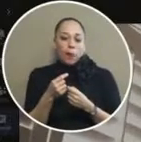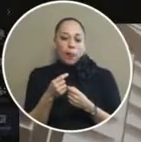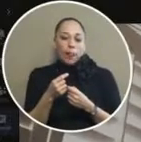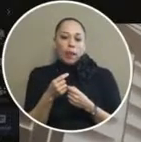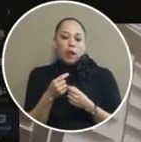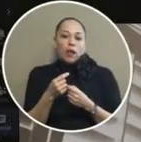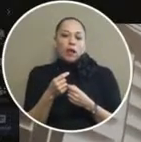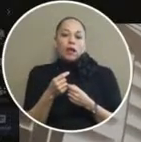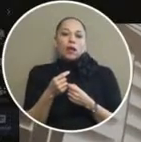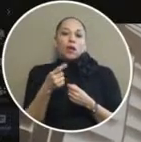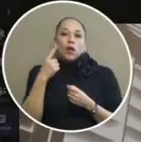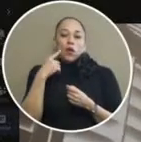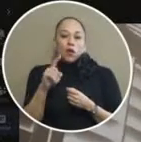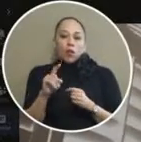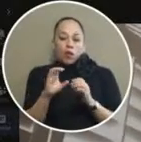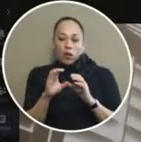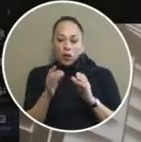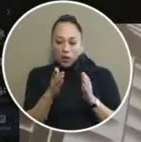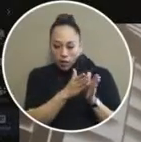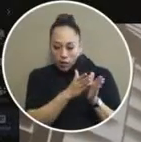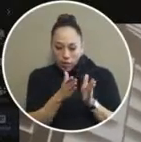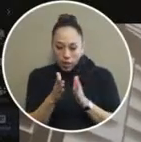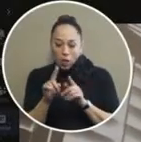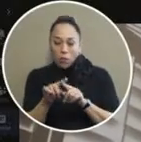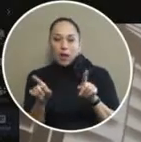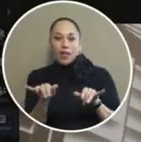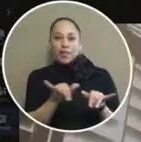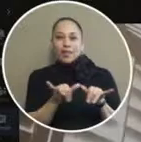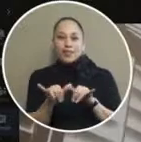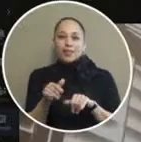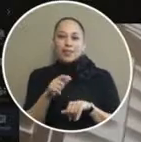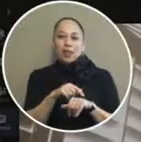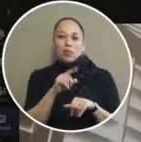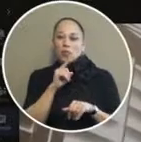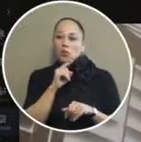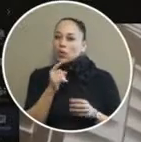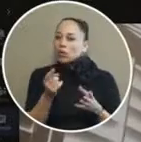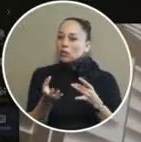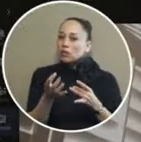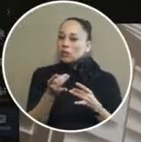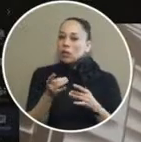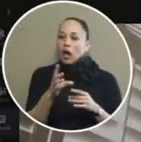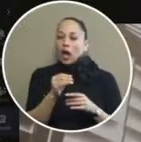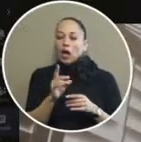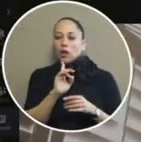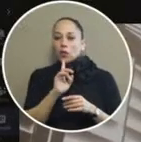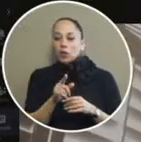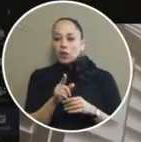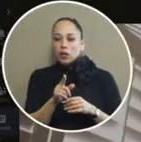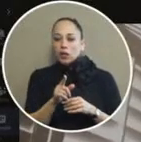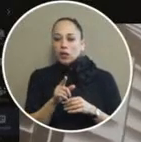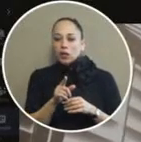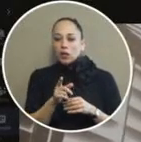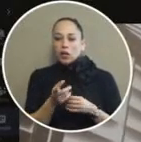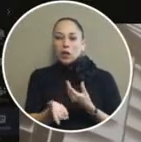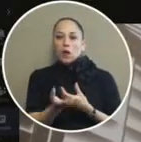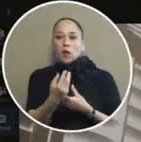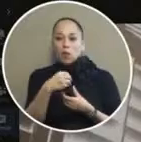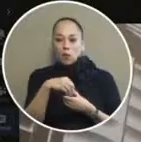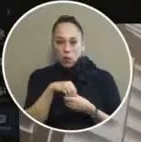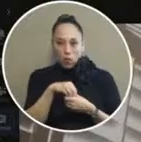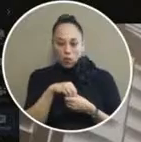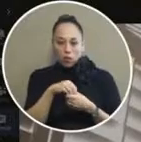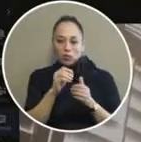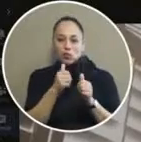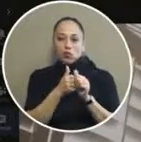we've executed on council direction, but at the same time been very delicate and been very much involved in following